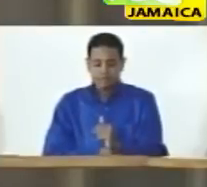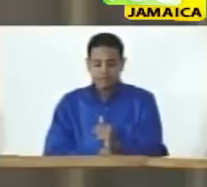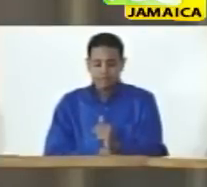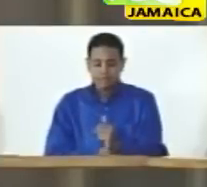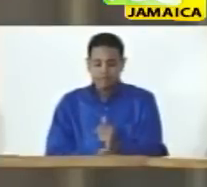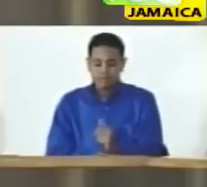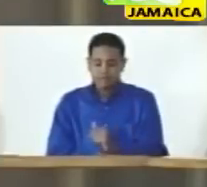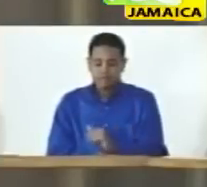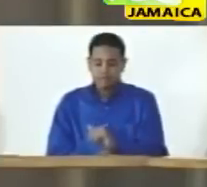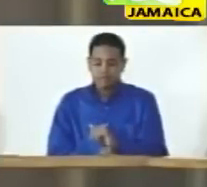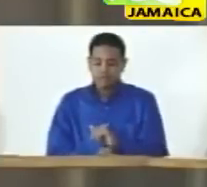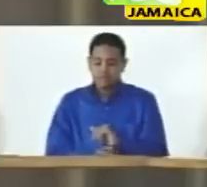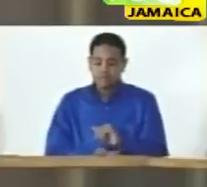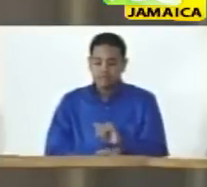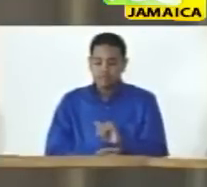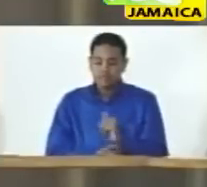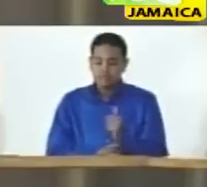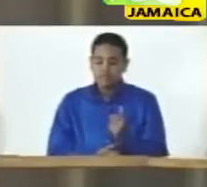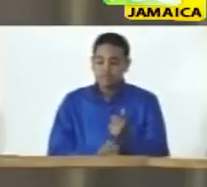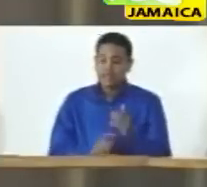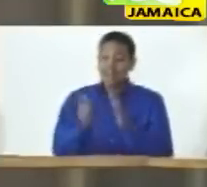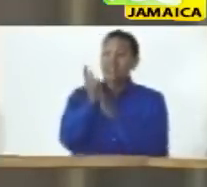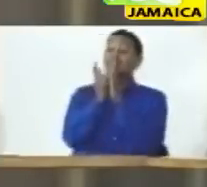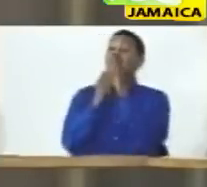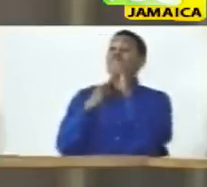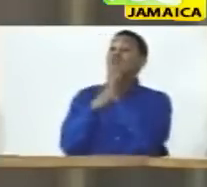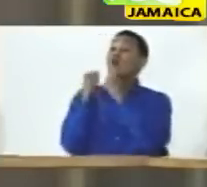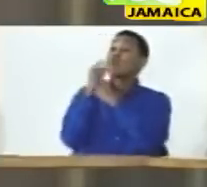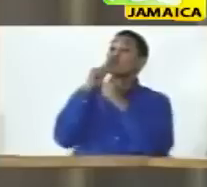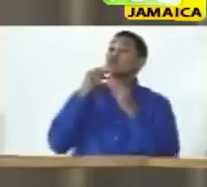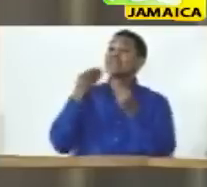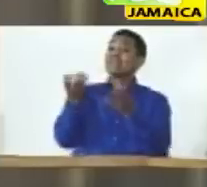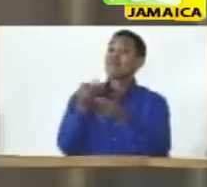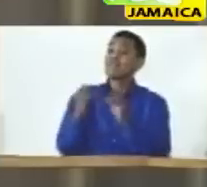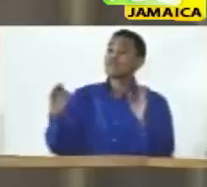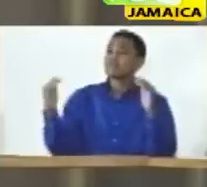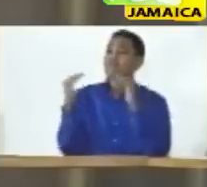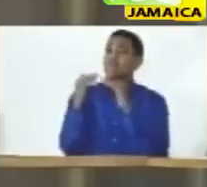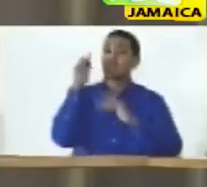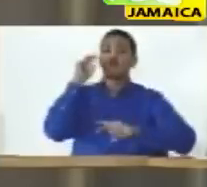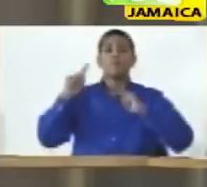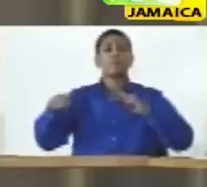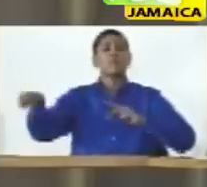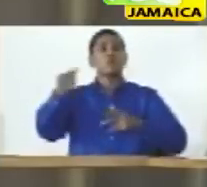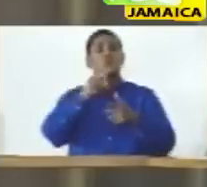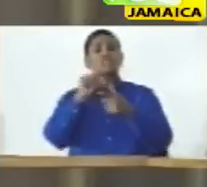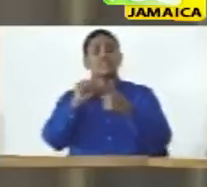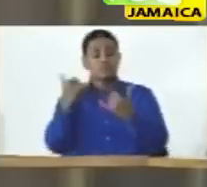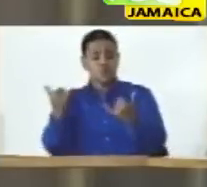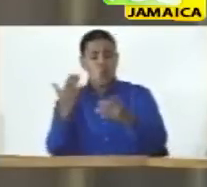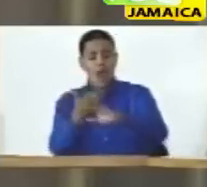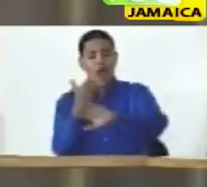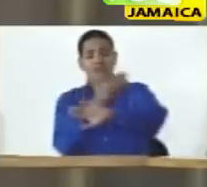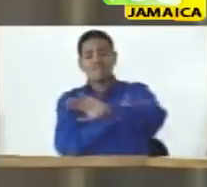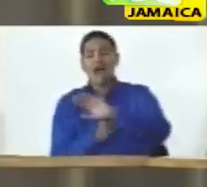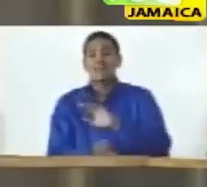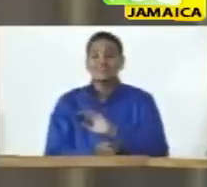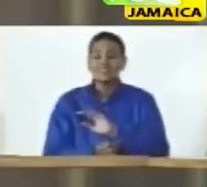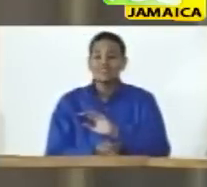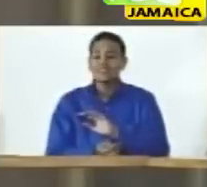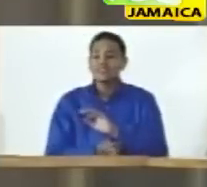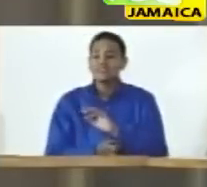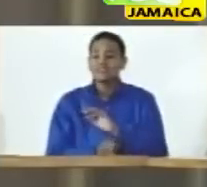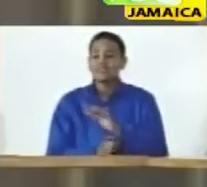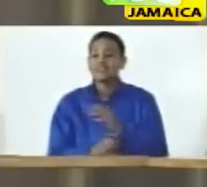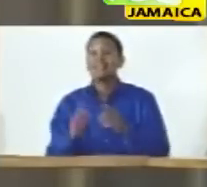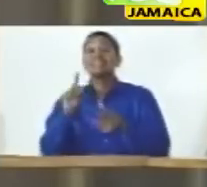and equal society for persons with disabilities is also being advanced, and the Disabilities